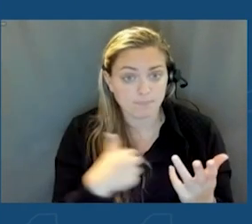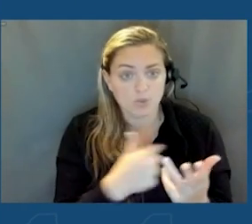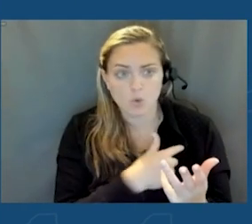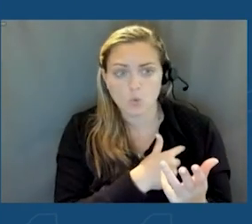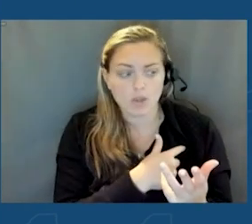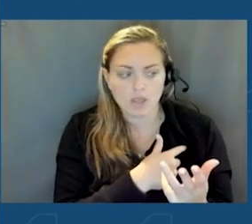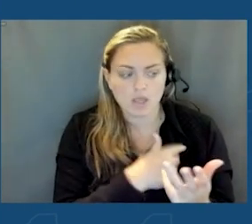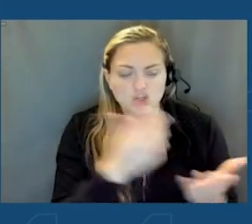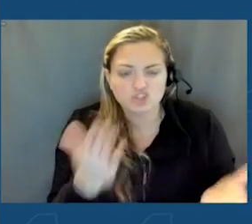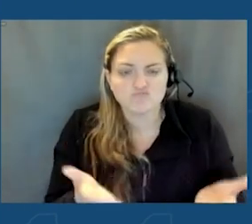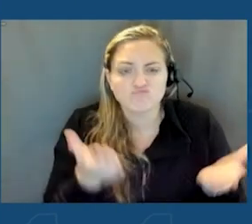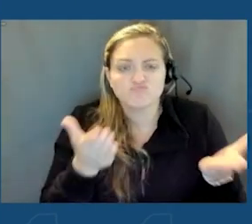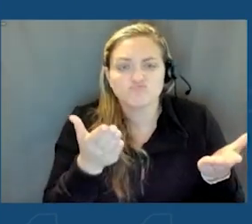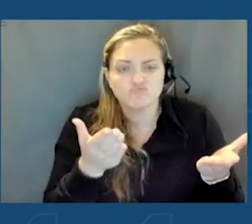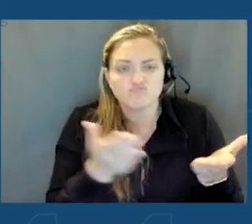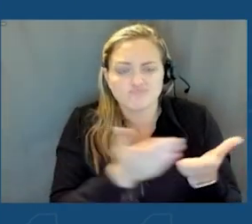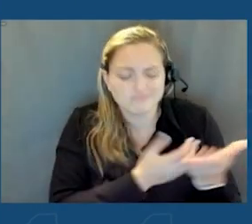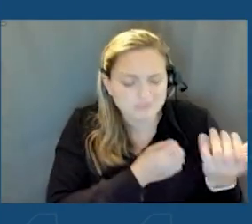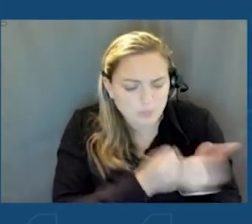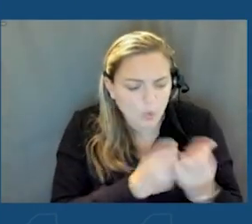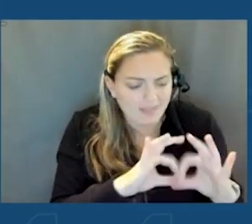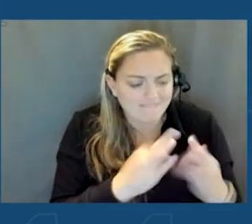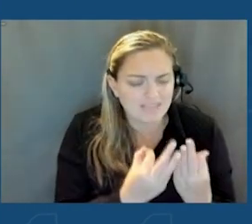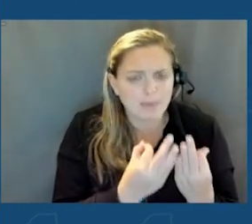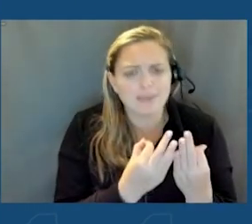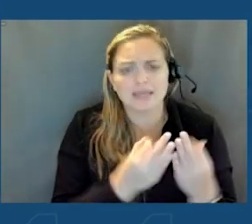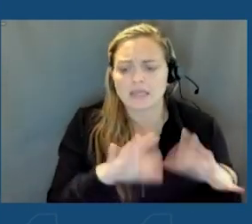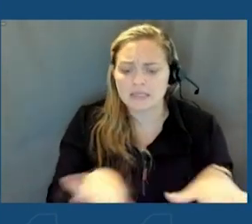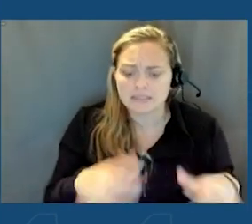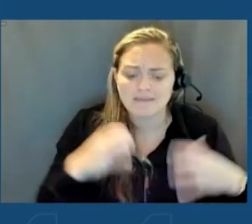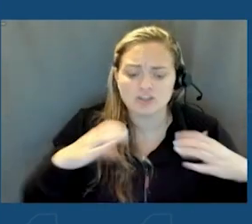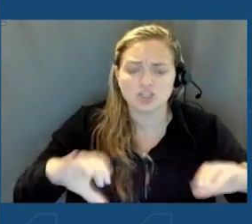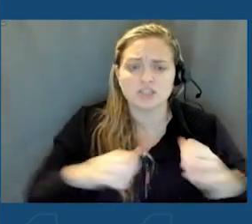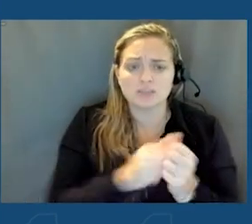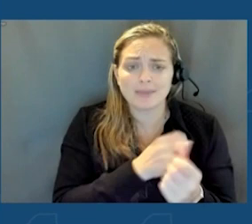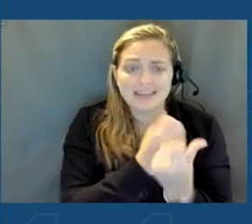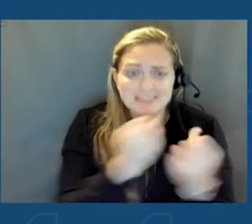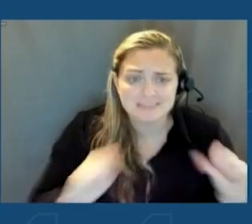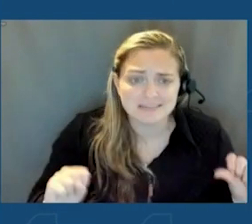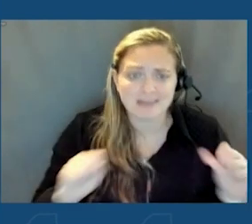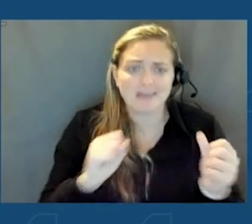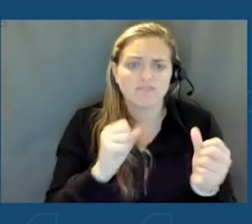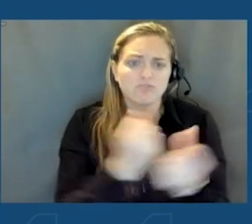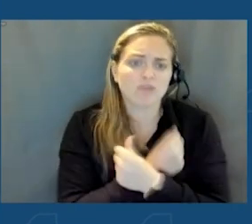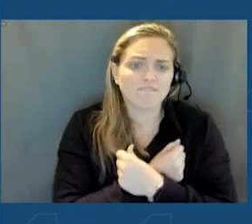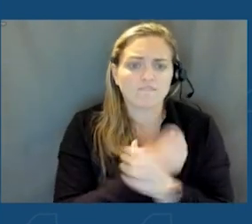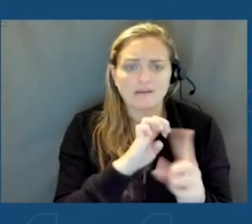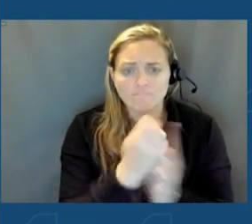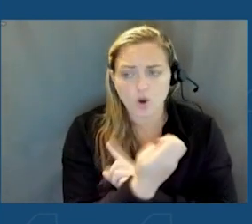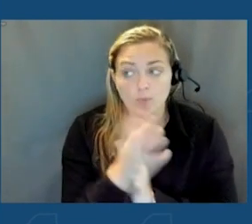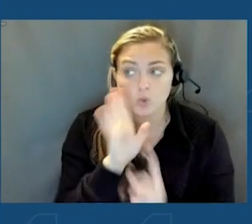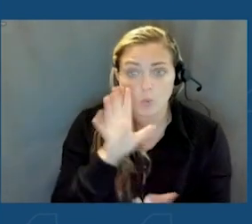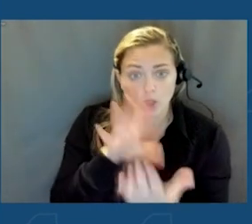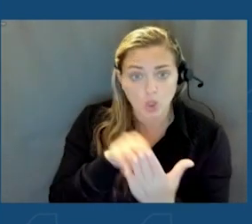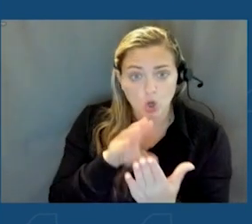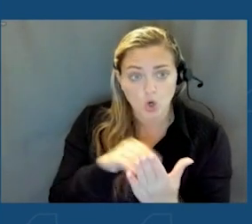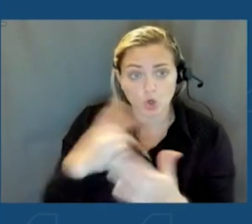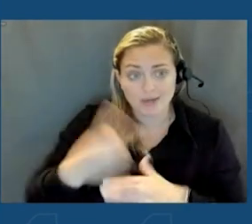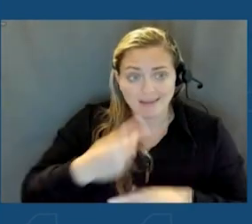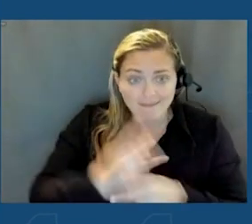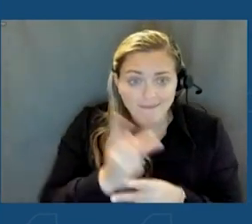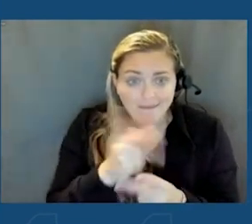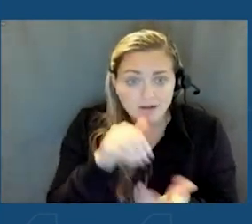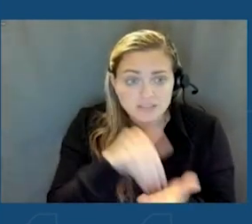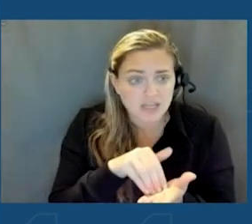lift the burden on our families and give kids a chance to be in a nurturing, loving environment where they're learning. Daycare centers are